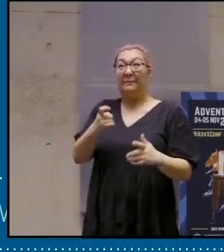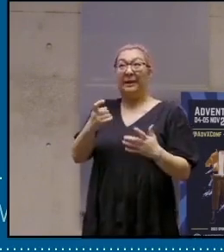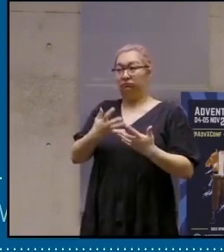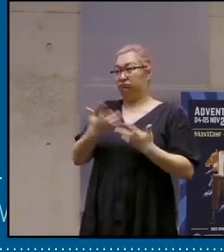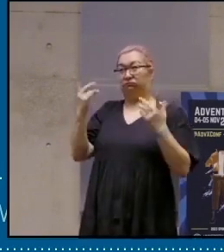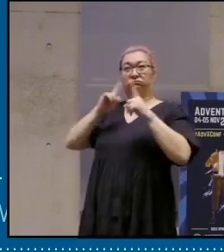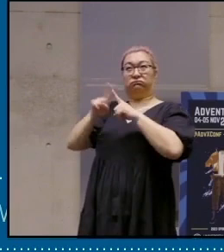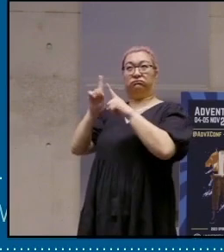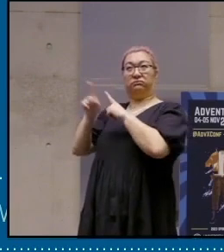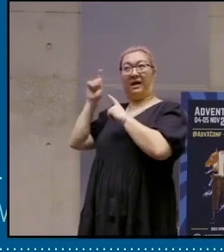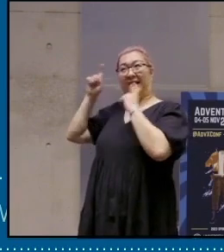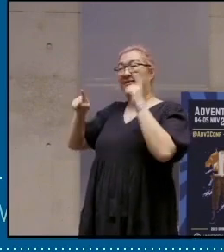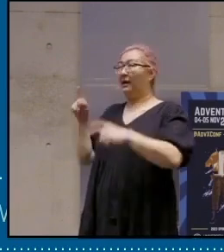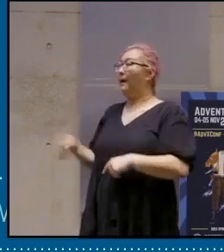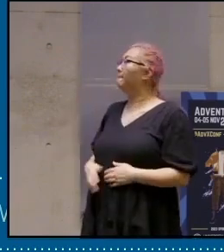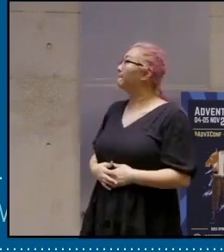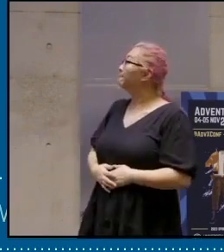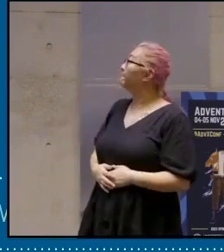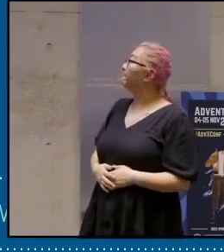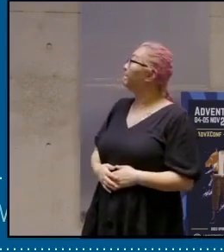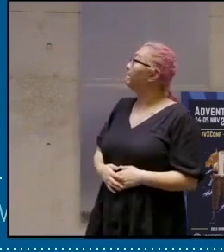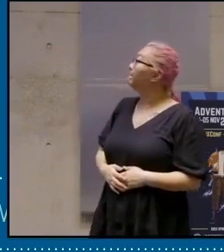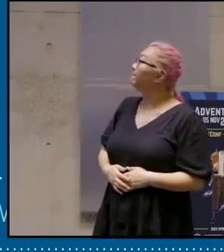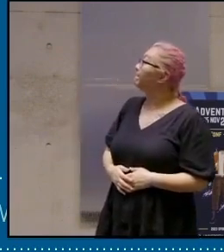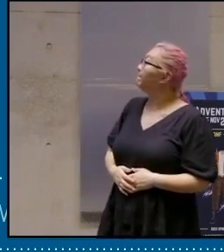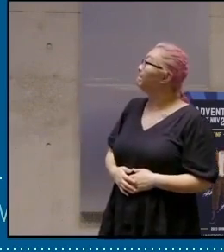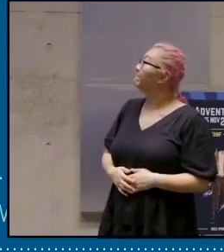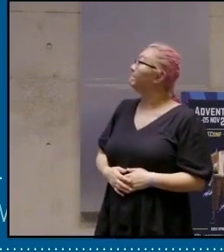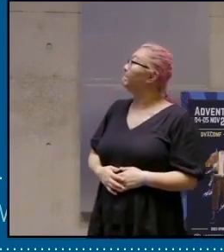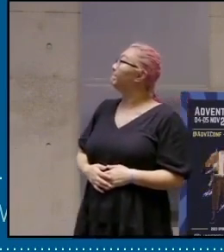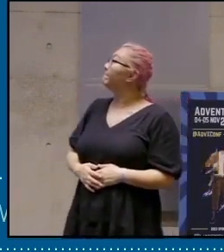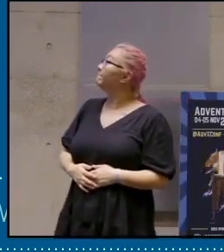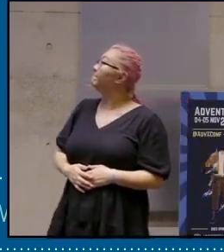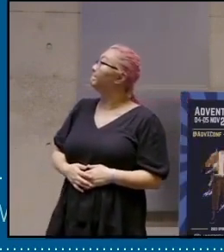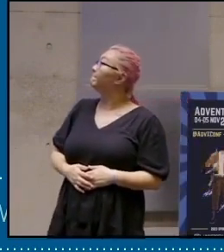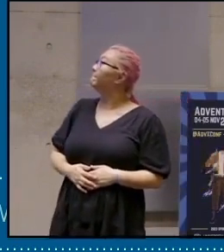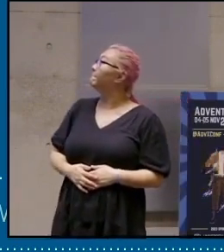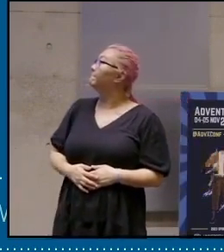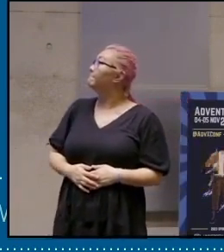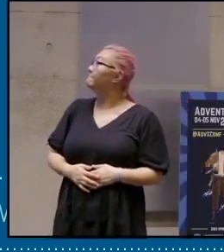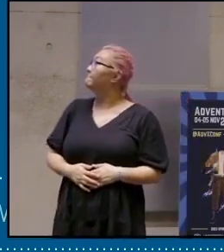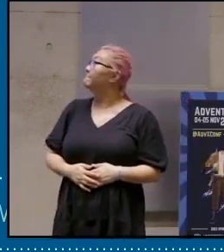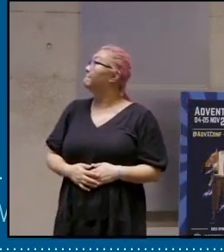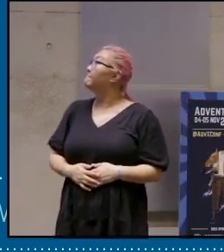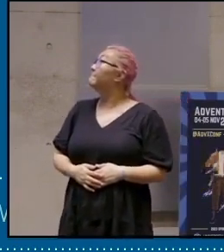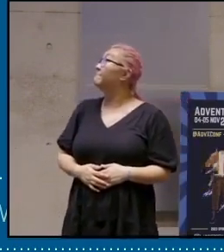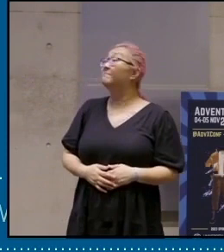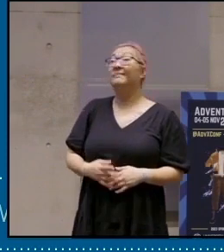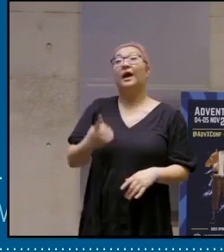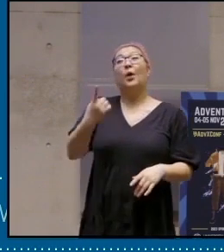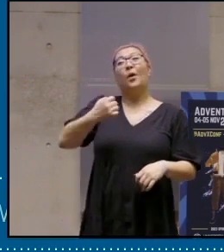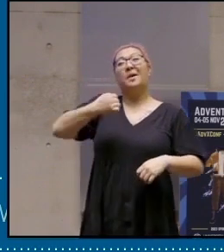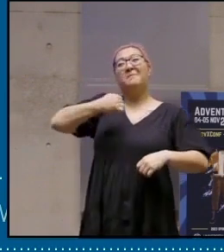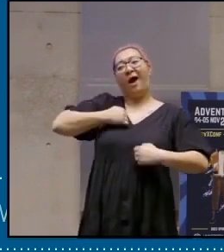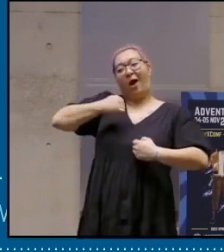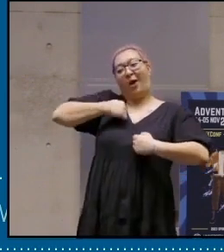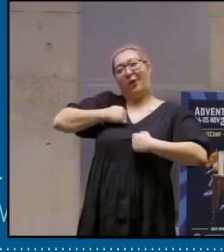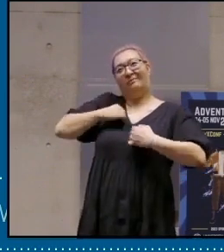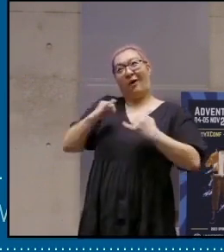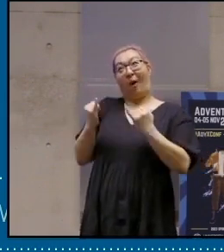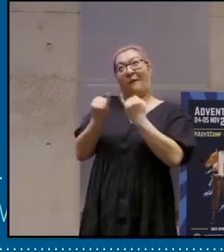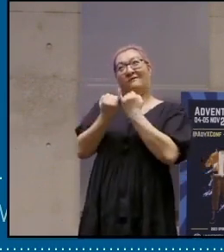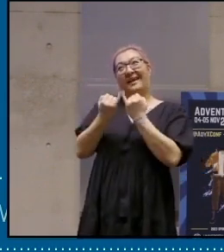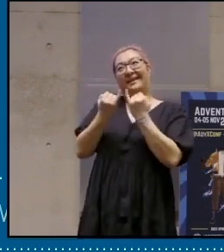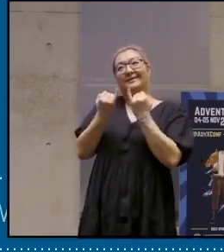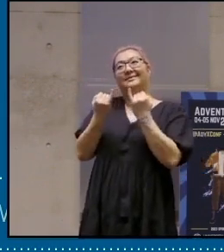Okie dokie. It's about time, I think, that we cover an example. So one of my own conflict nuggets comes from Mexican history, which I will assume is new